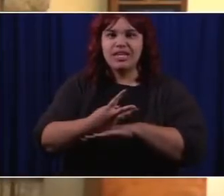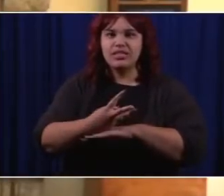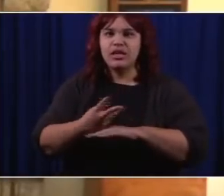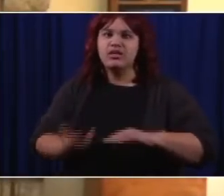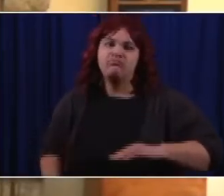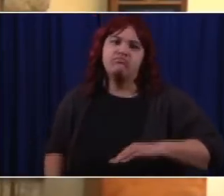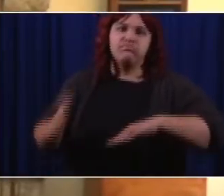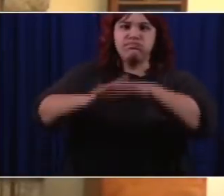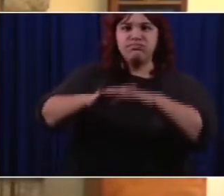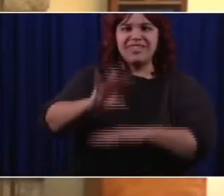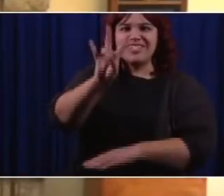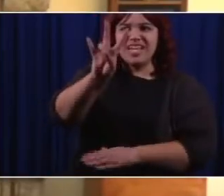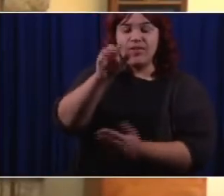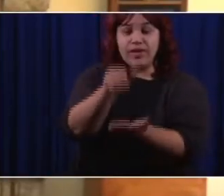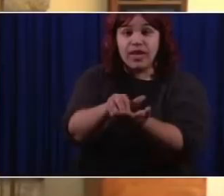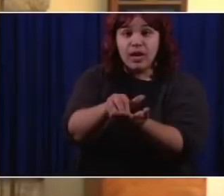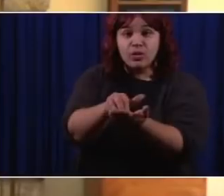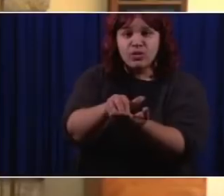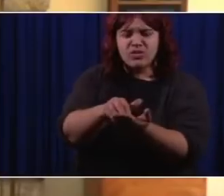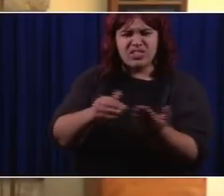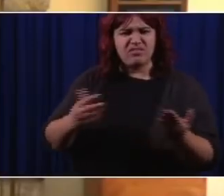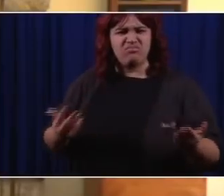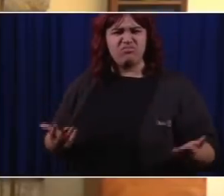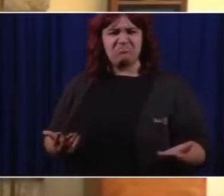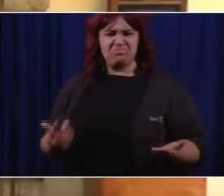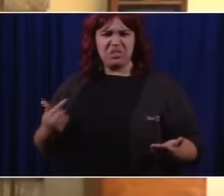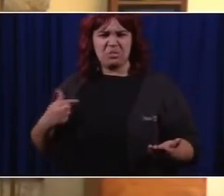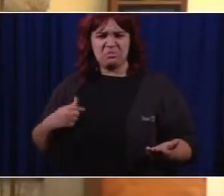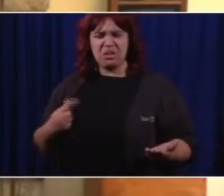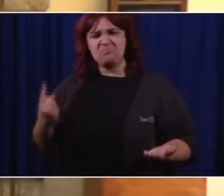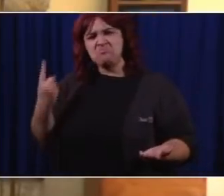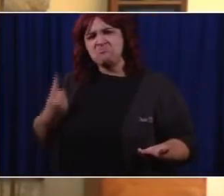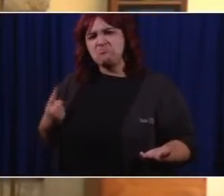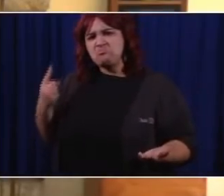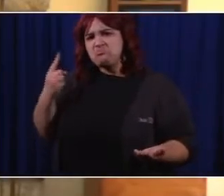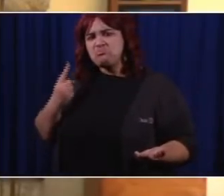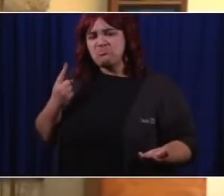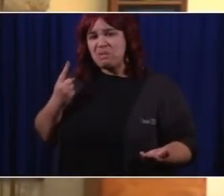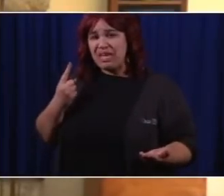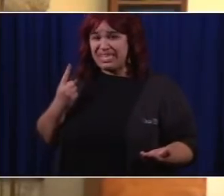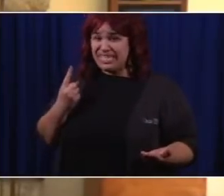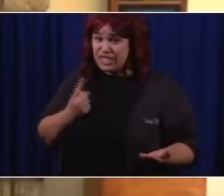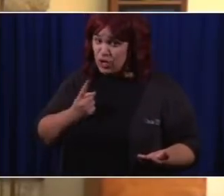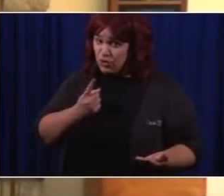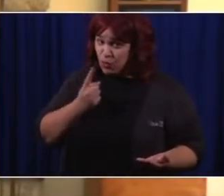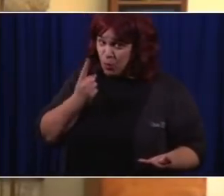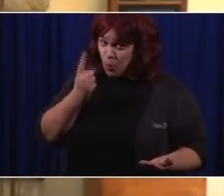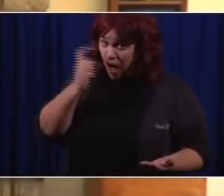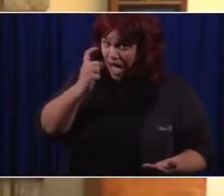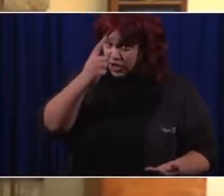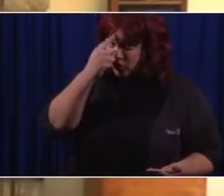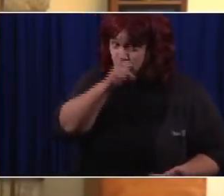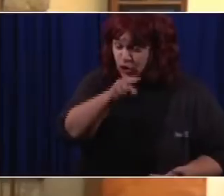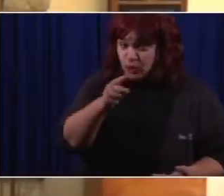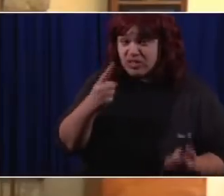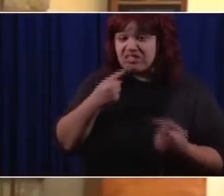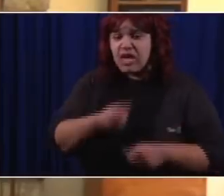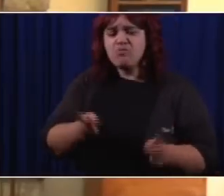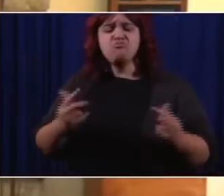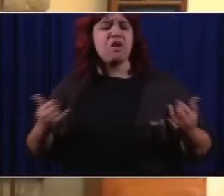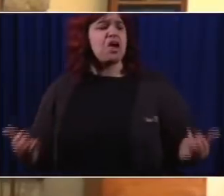is growing, is it wise to tell Ohioans that there will not be any more widespread shutdowns or stay-at-home